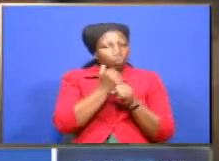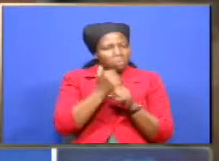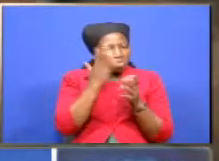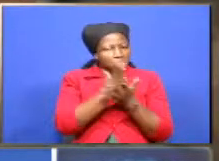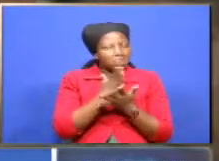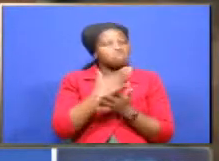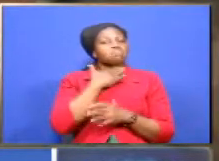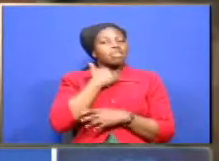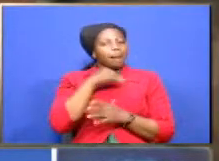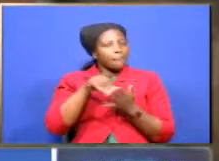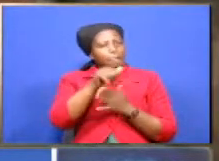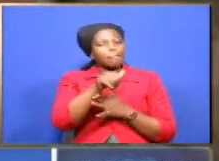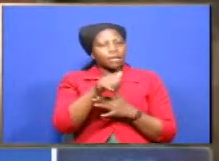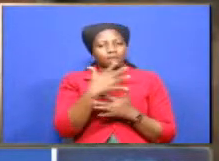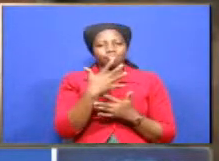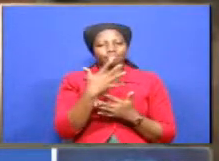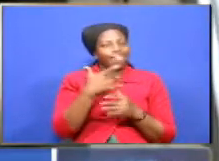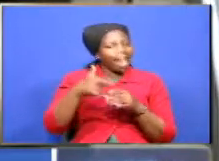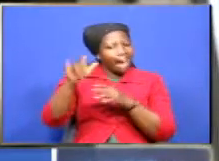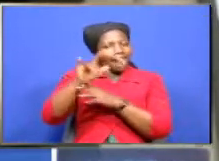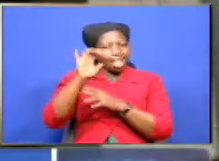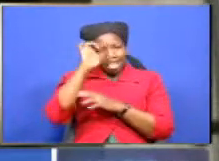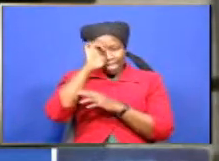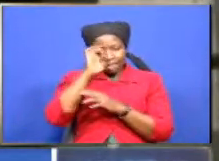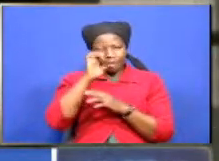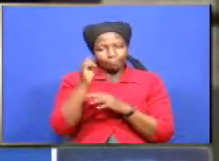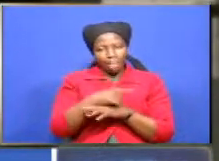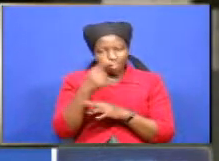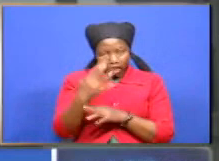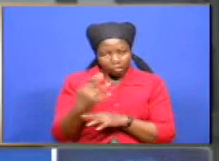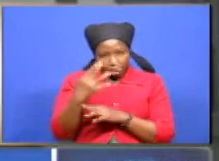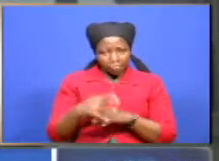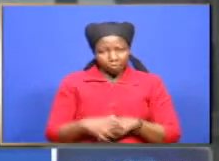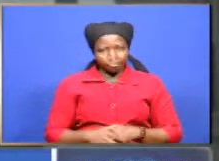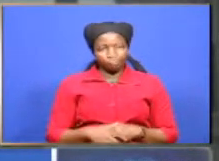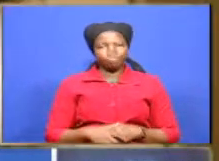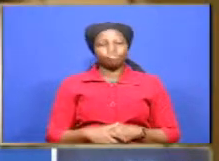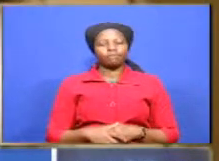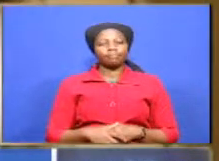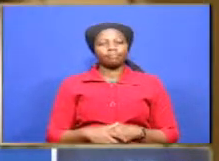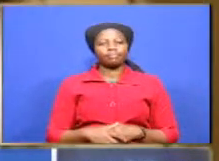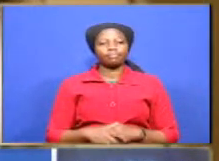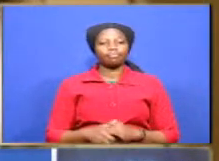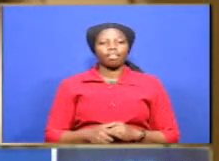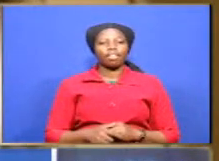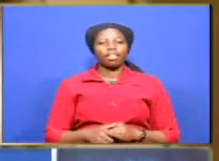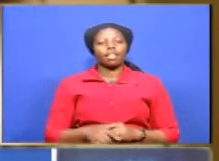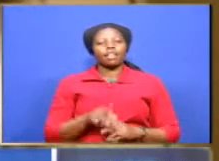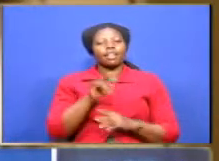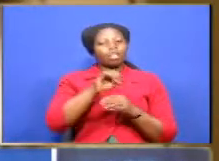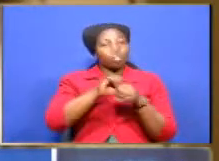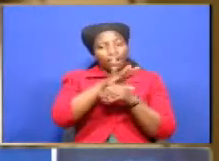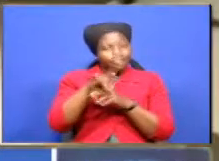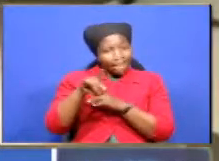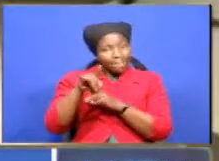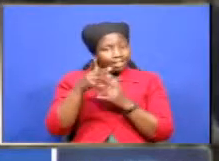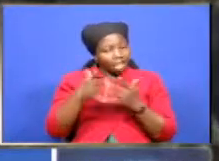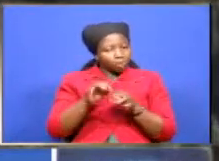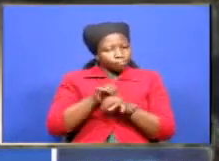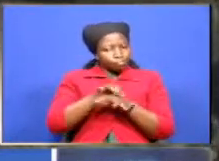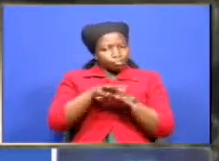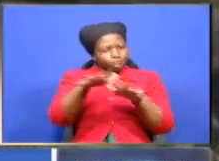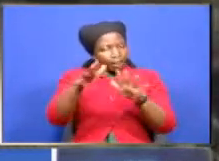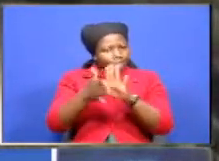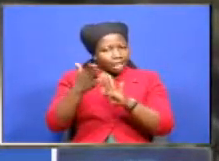April, the first full month of the government's coronavirus lockdown, according to government data. And the coronavirus is spreading so